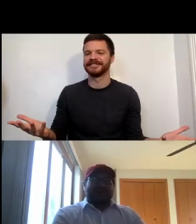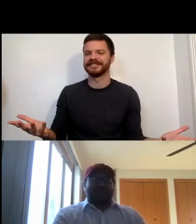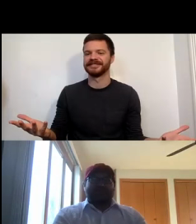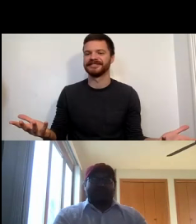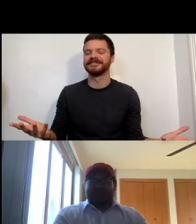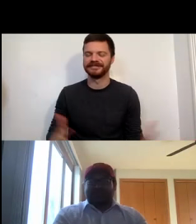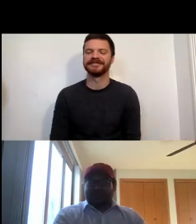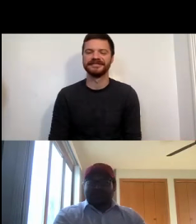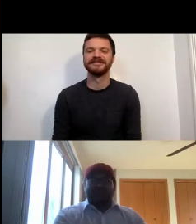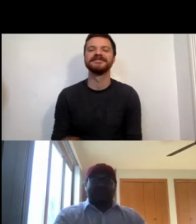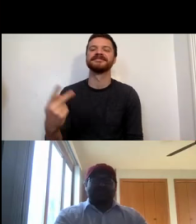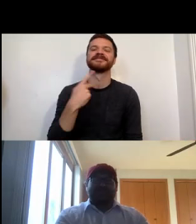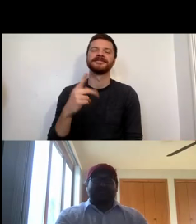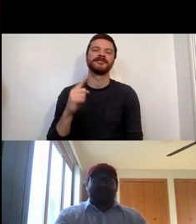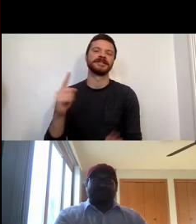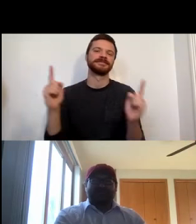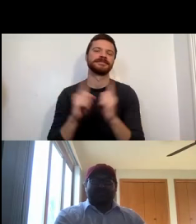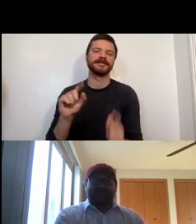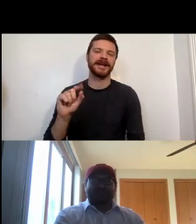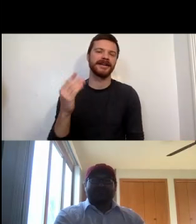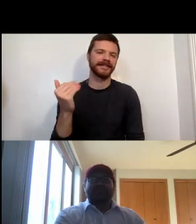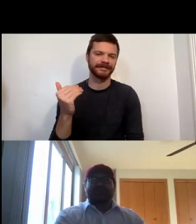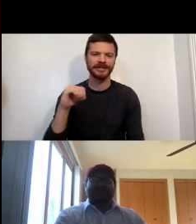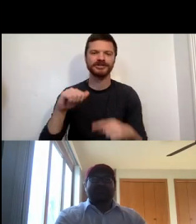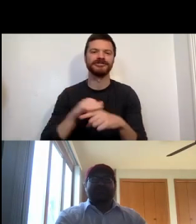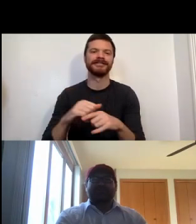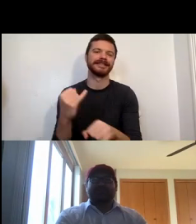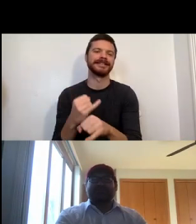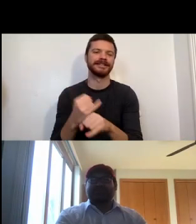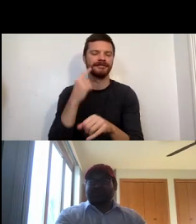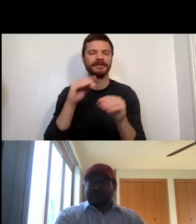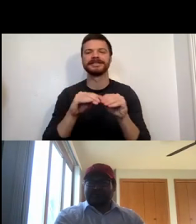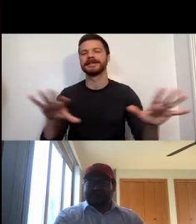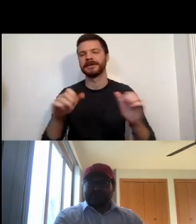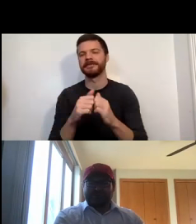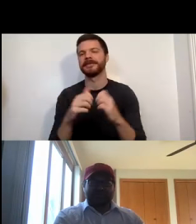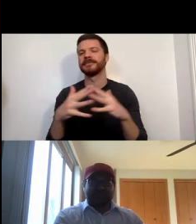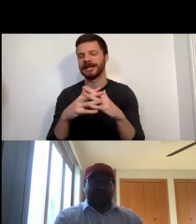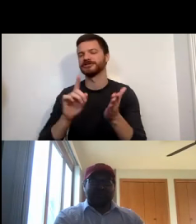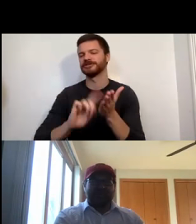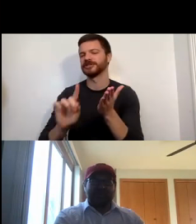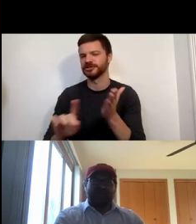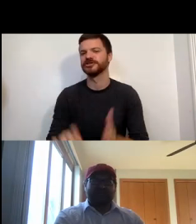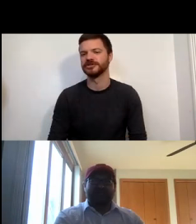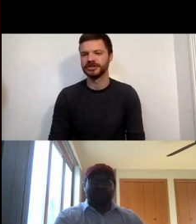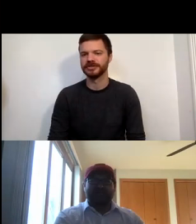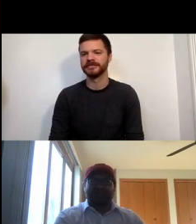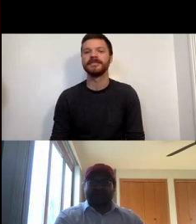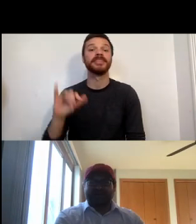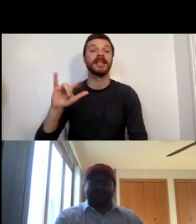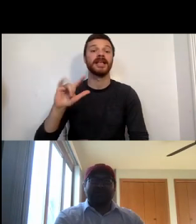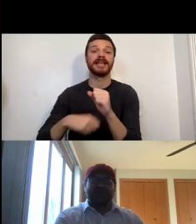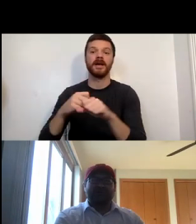Byron and I first met in 2015 at the Training Institute for Dissemination and Implementation Research. That year it was held